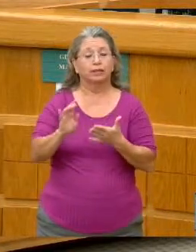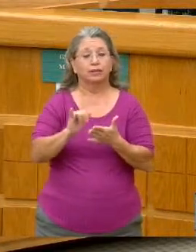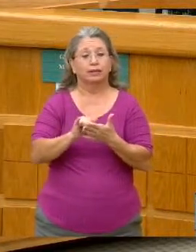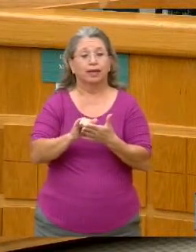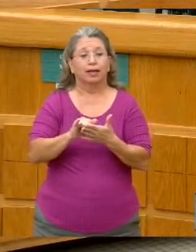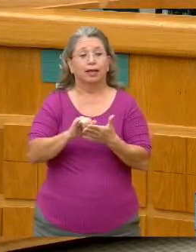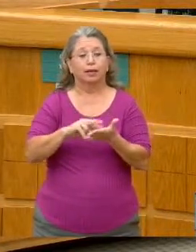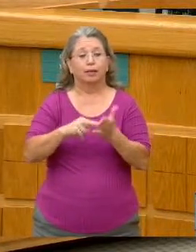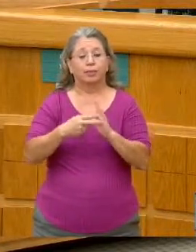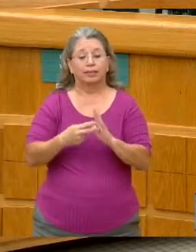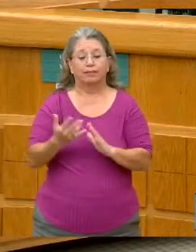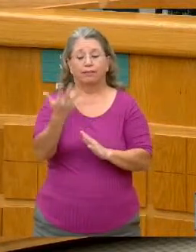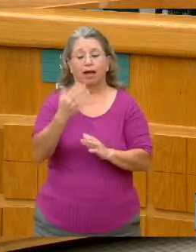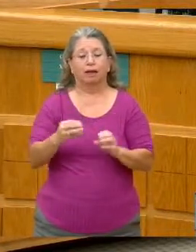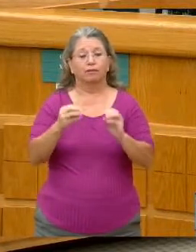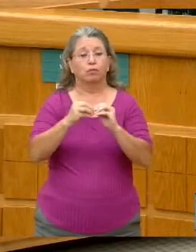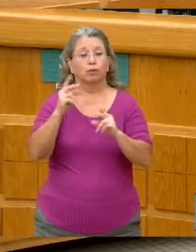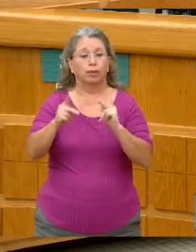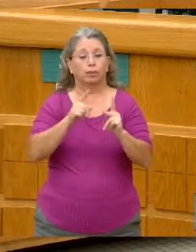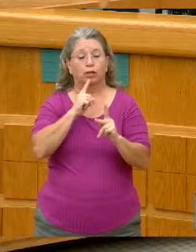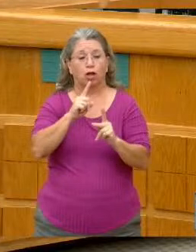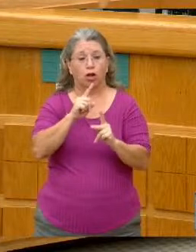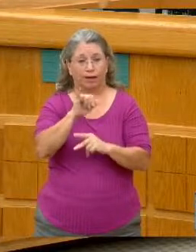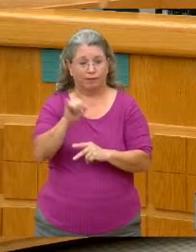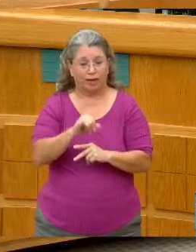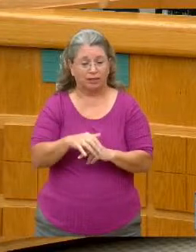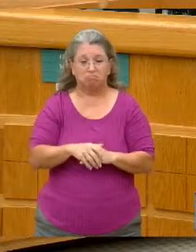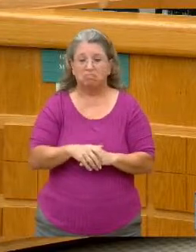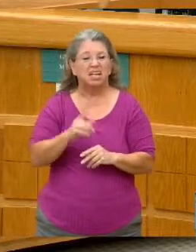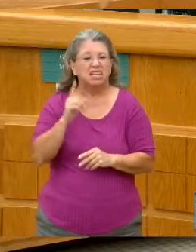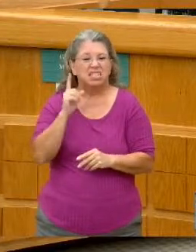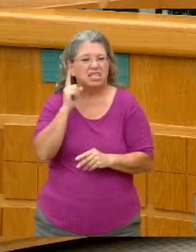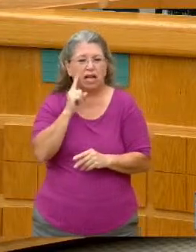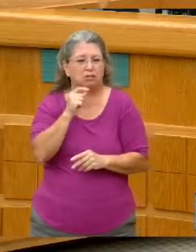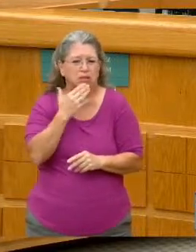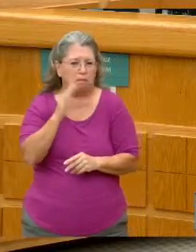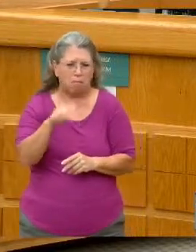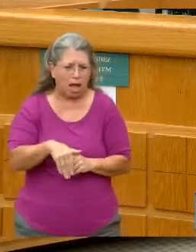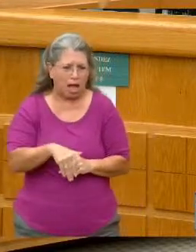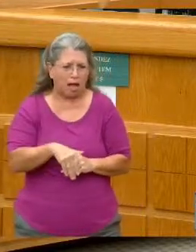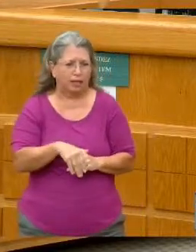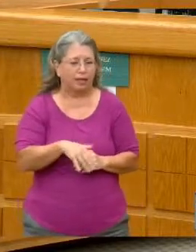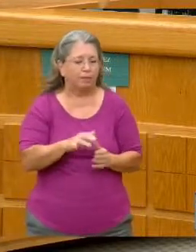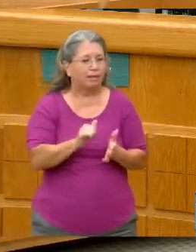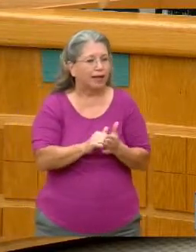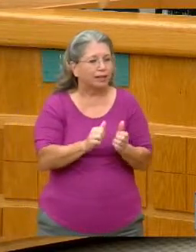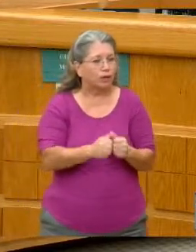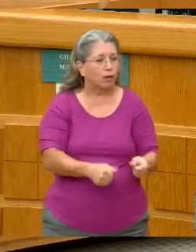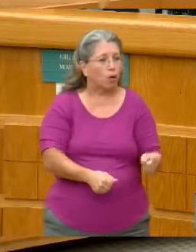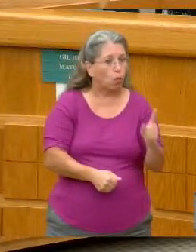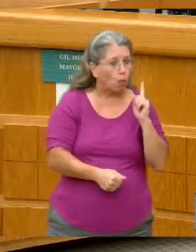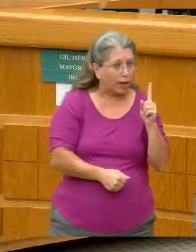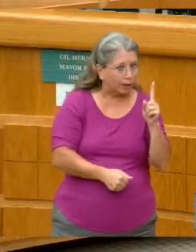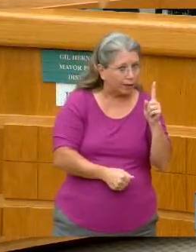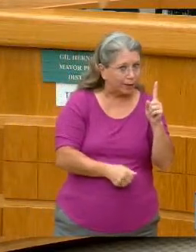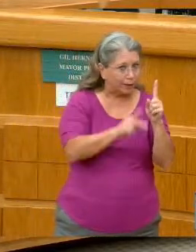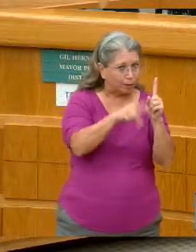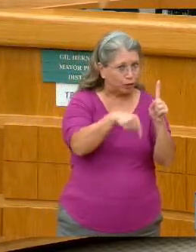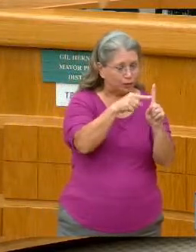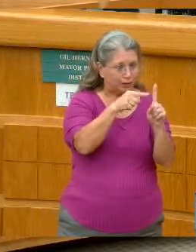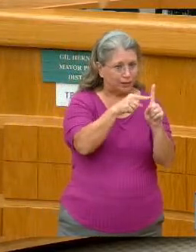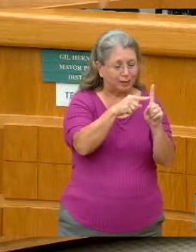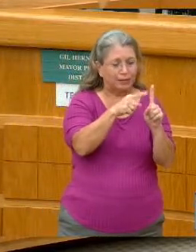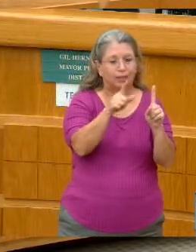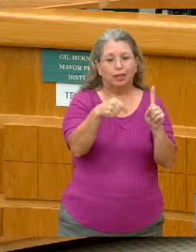too bad, but that's only if you start with one person. When you start with a large proportion of the population, when I say large